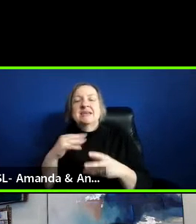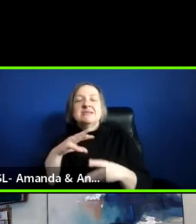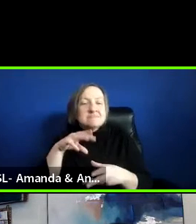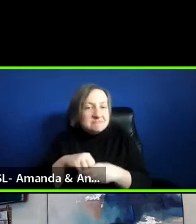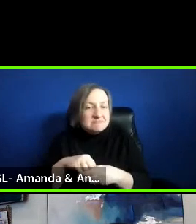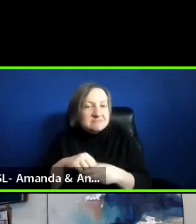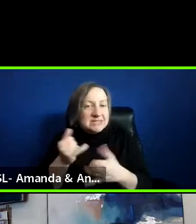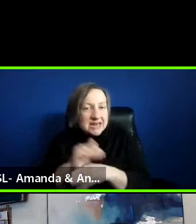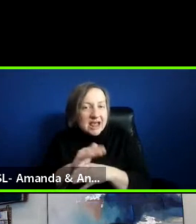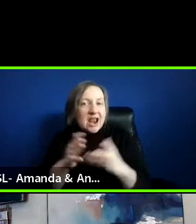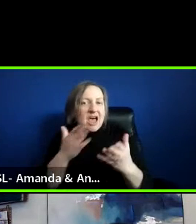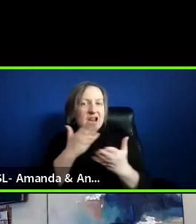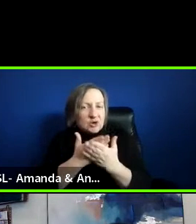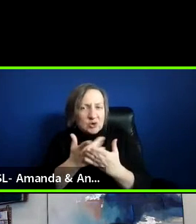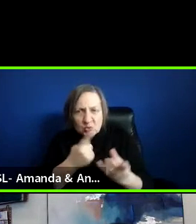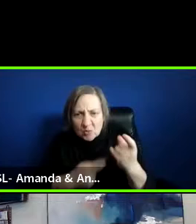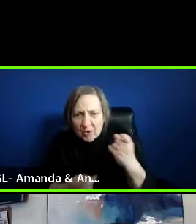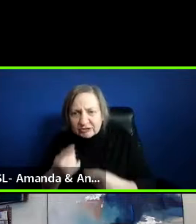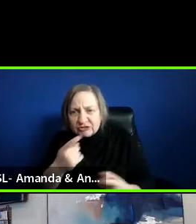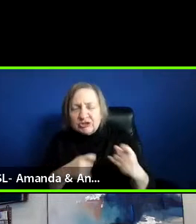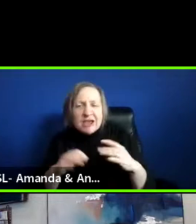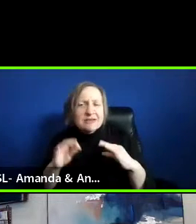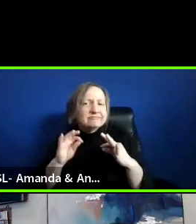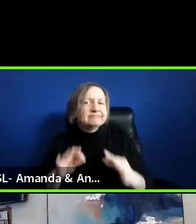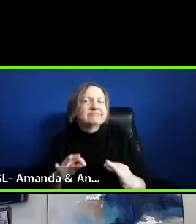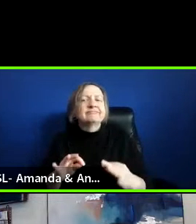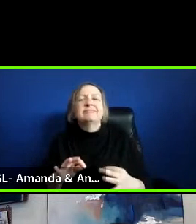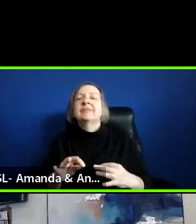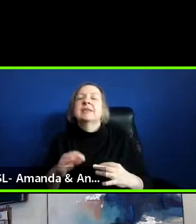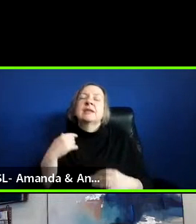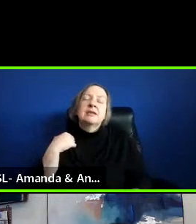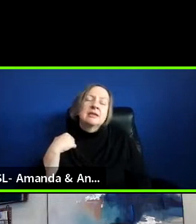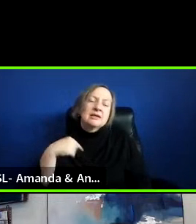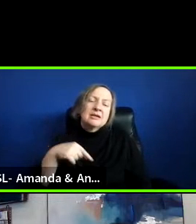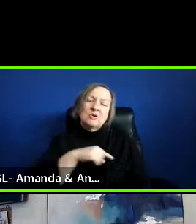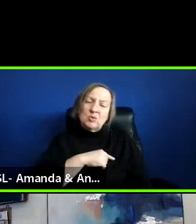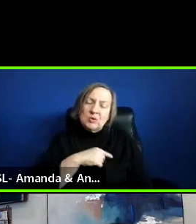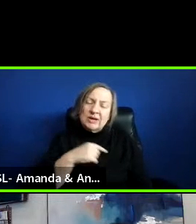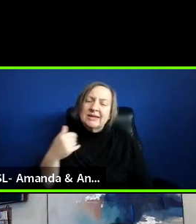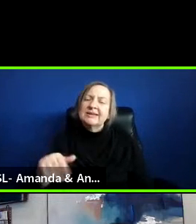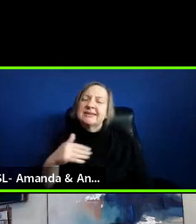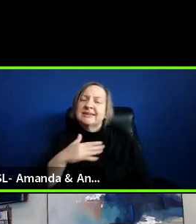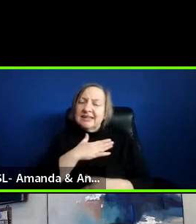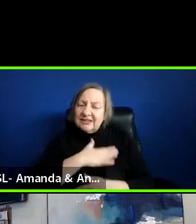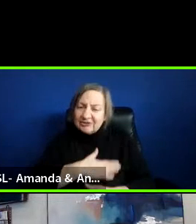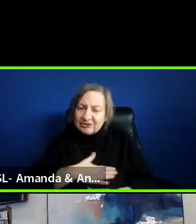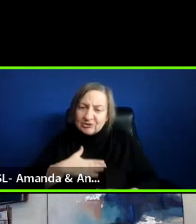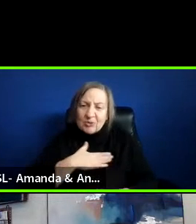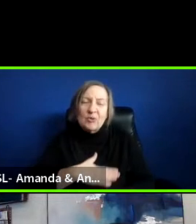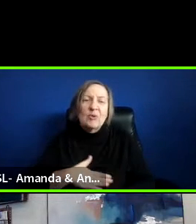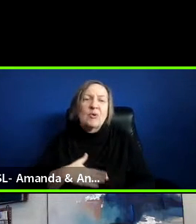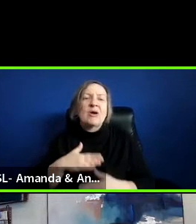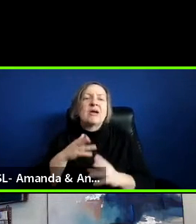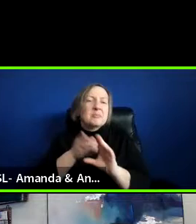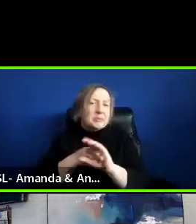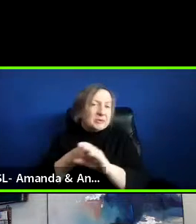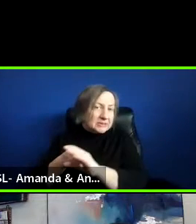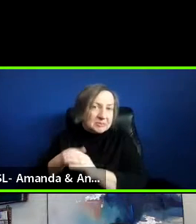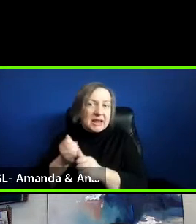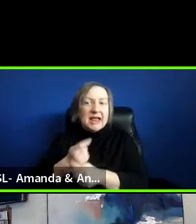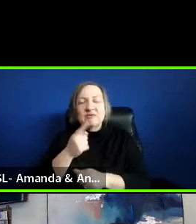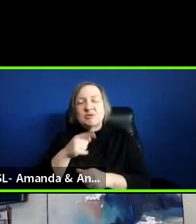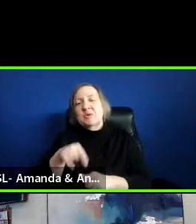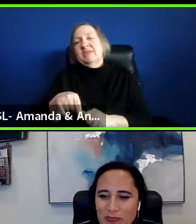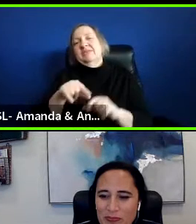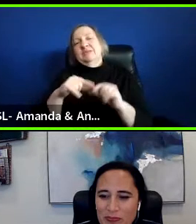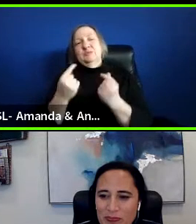I think we got a lot of good questions. We really enjoy the participation of everyone from this